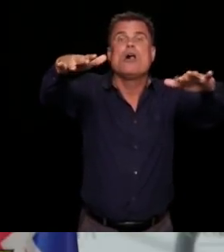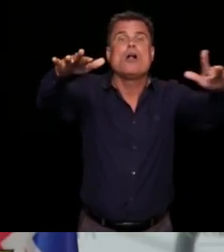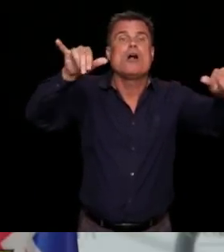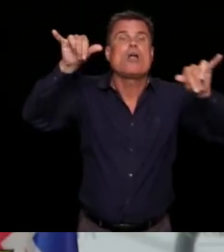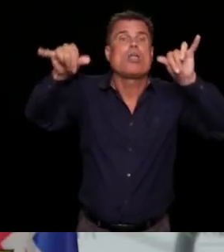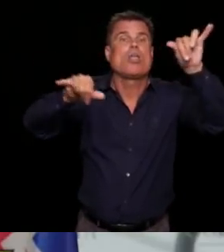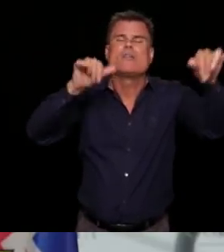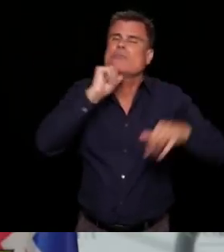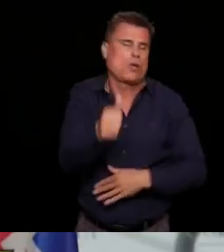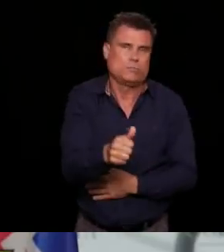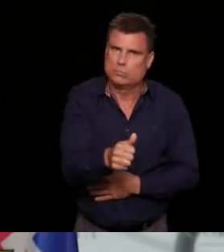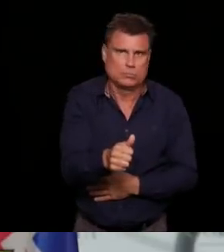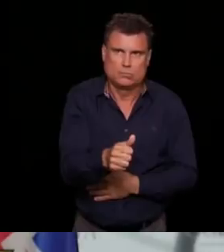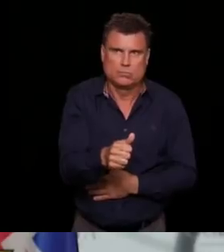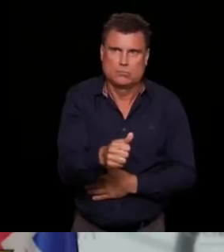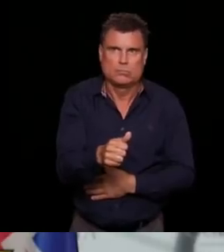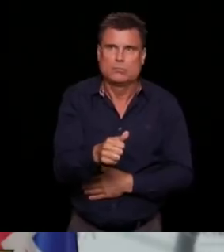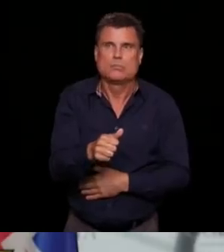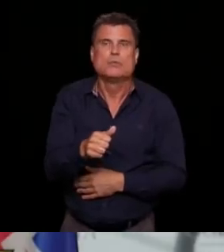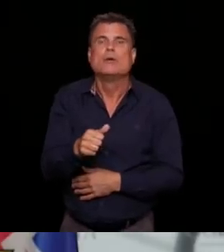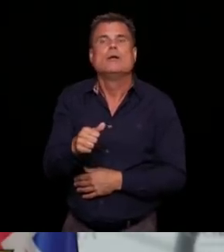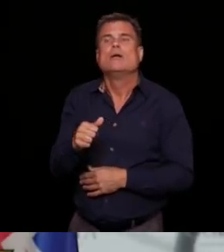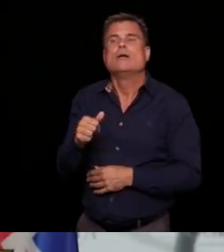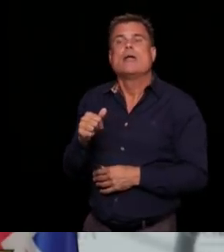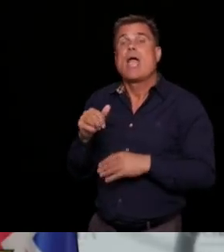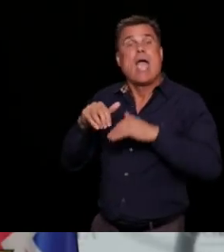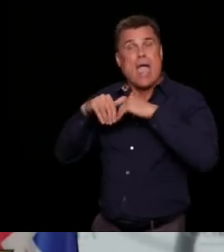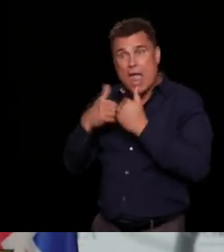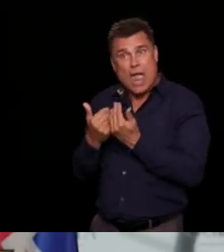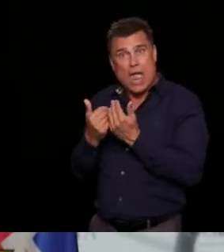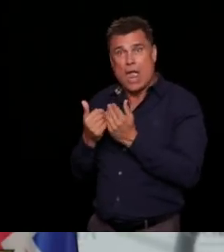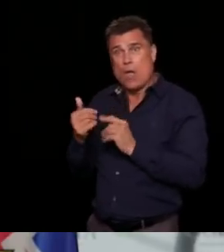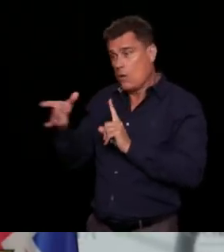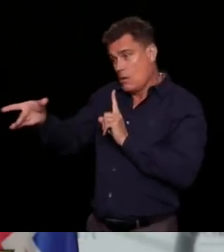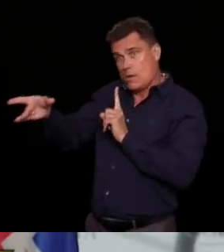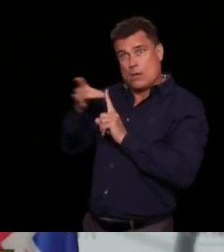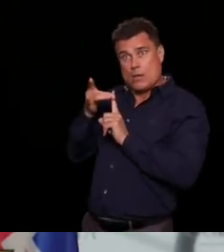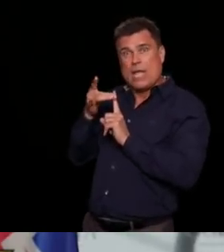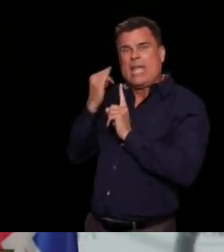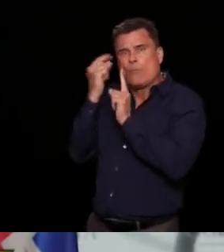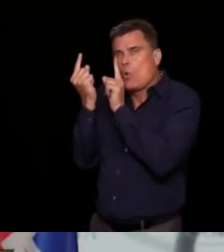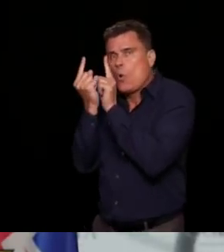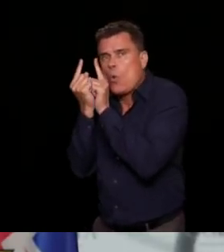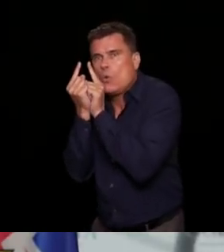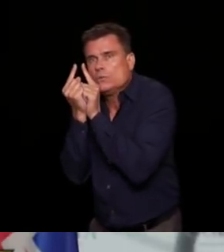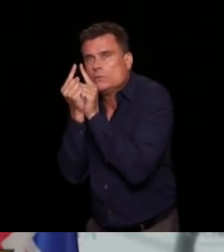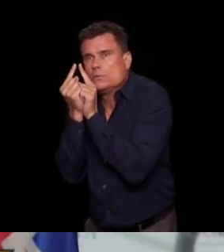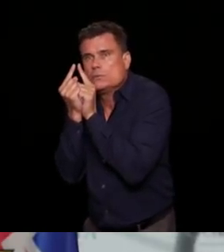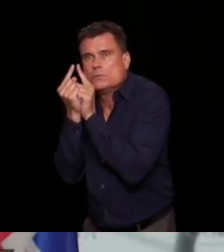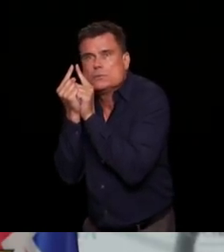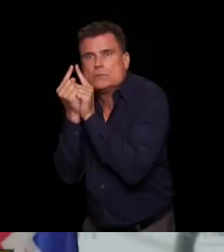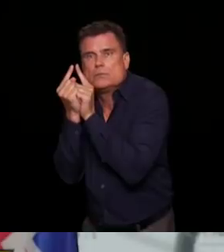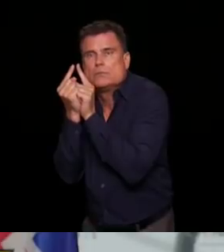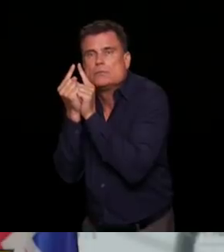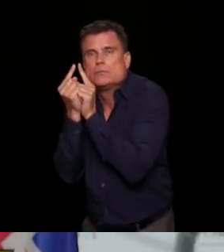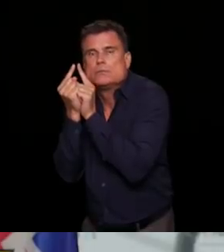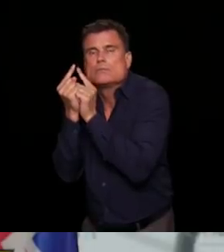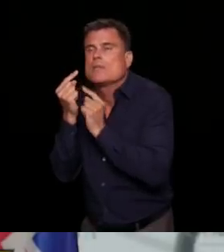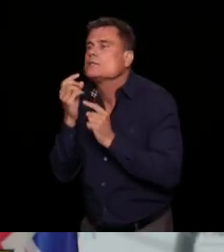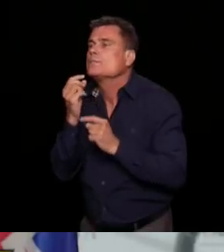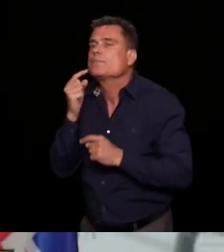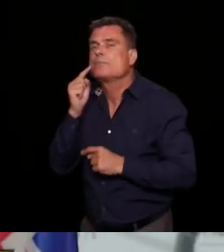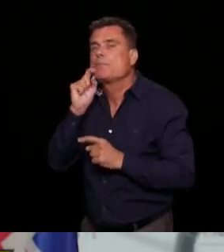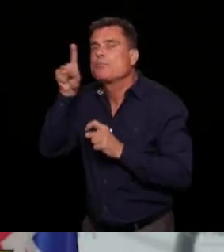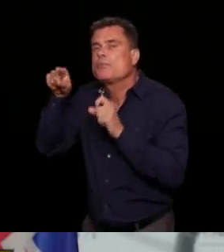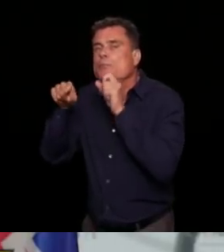are the features of viruses that are transmitted through close proximity through what we call droplet spread. The other thing we know